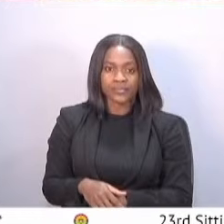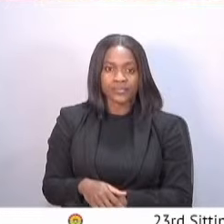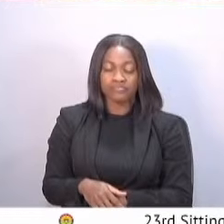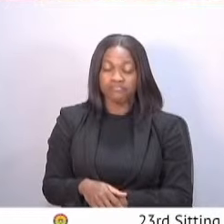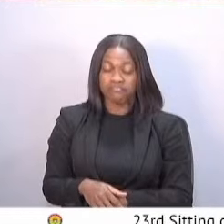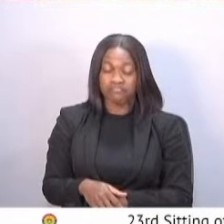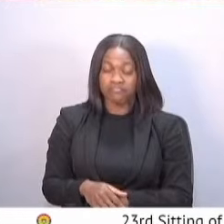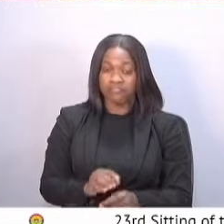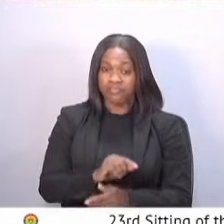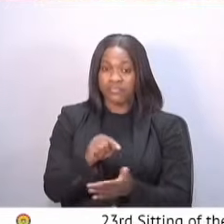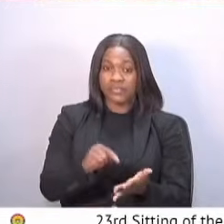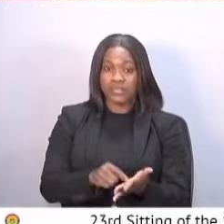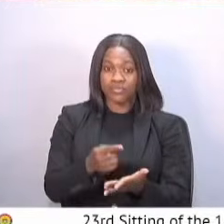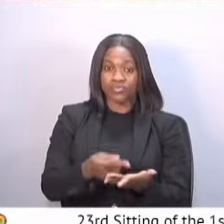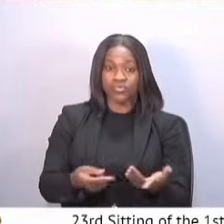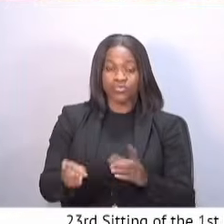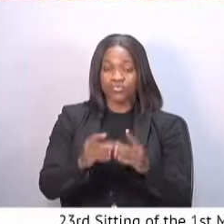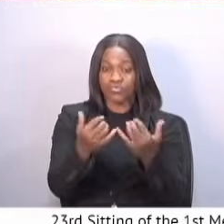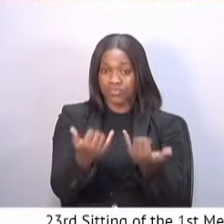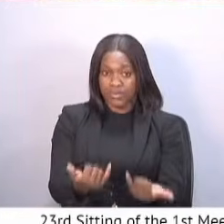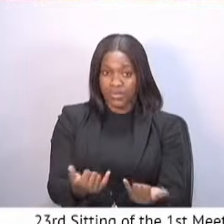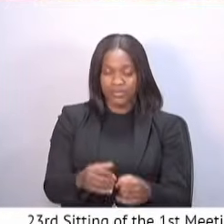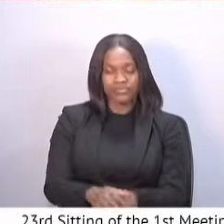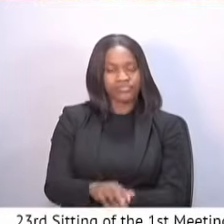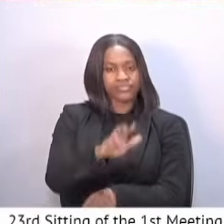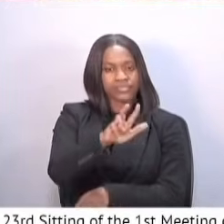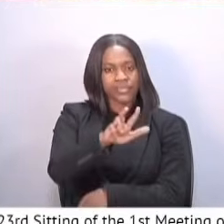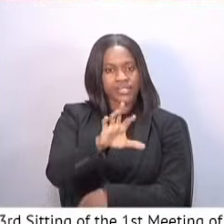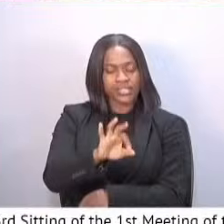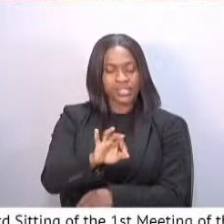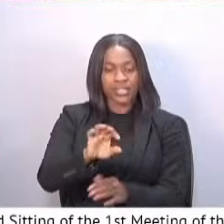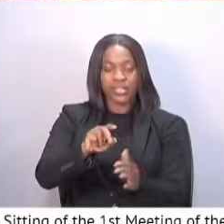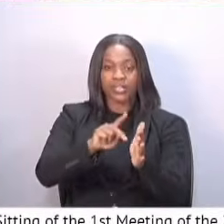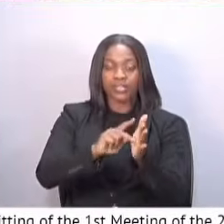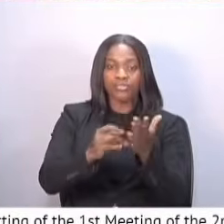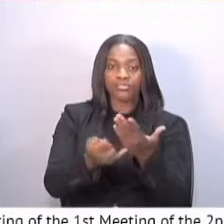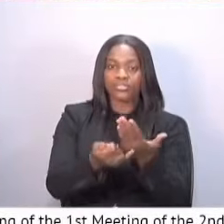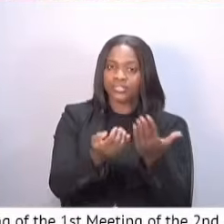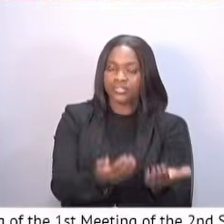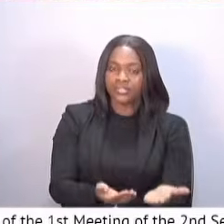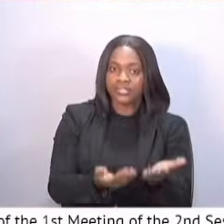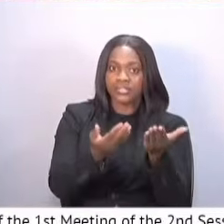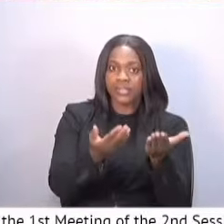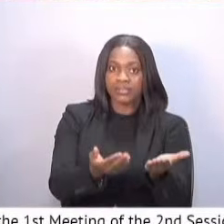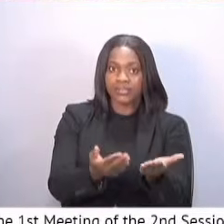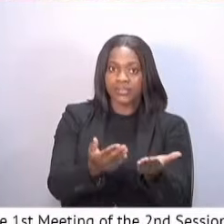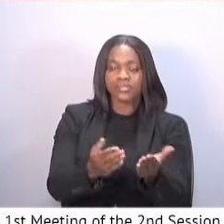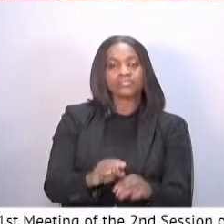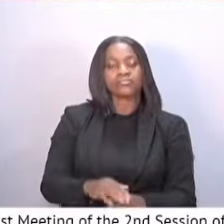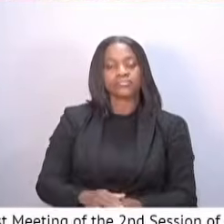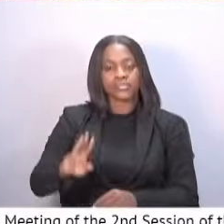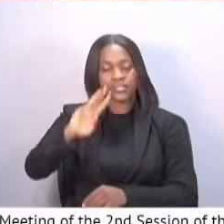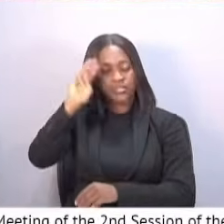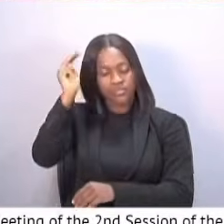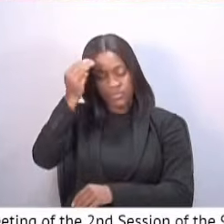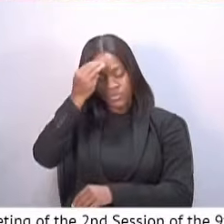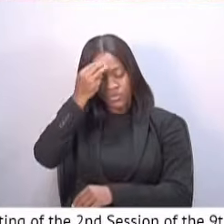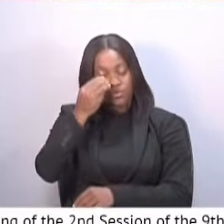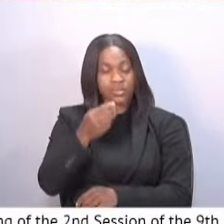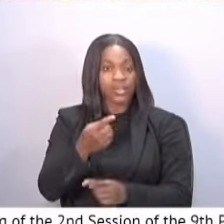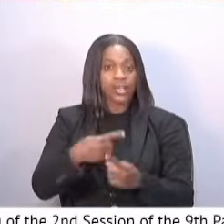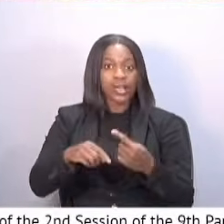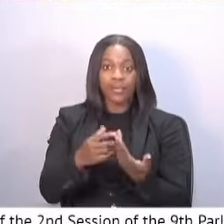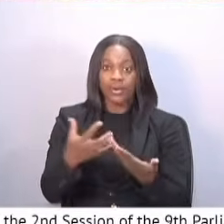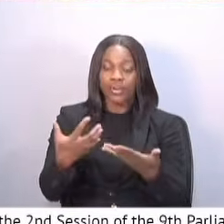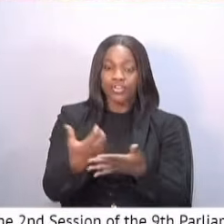to date includes 39 project ideas submitted to the ministry, including